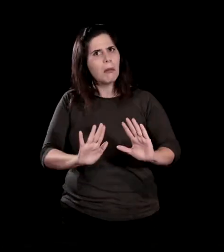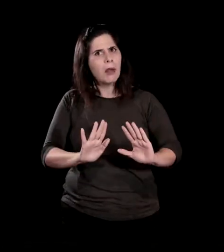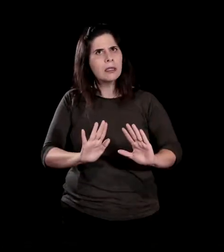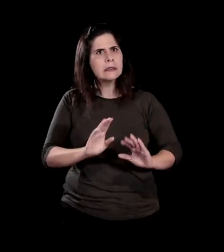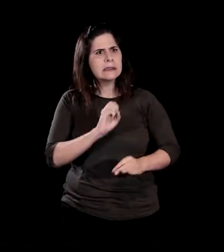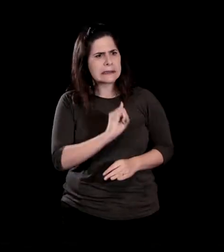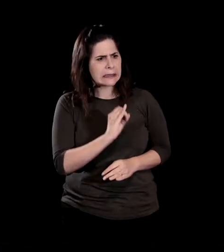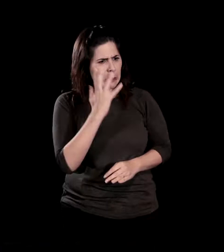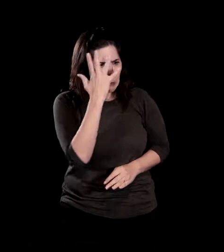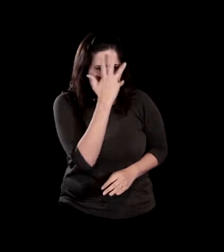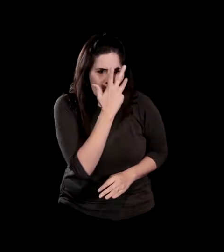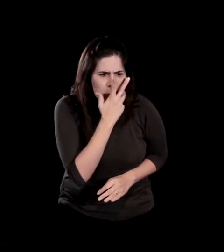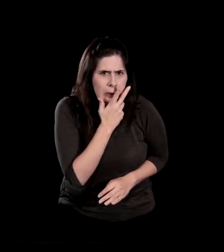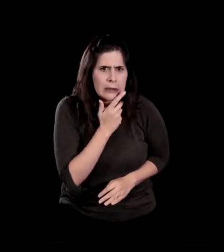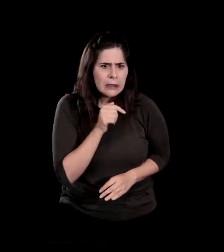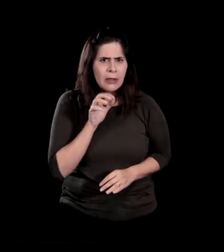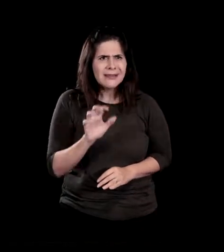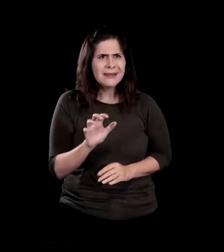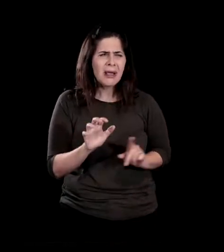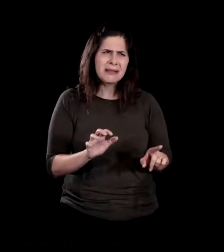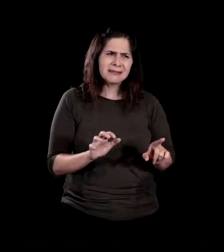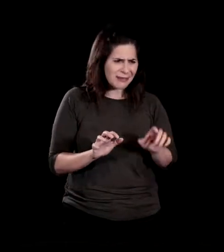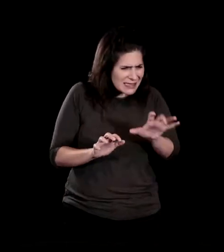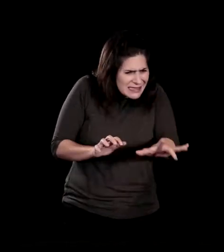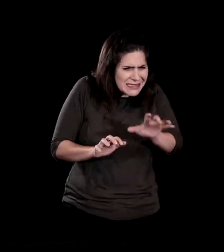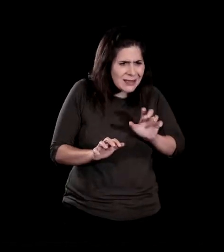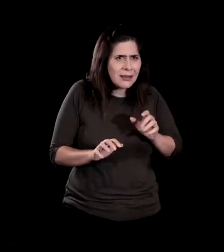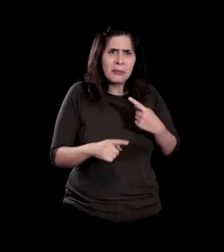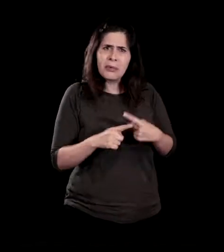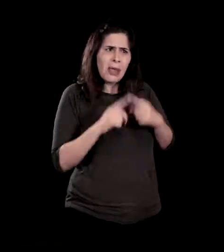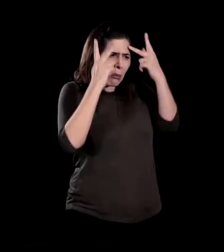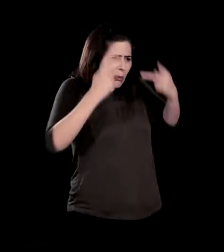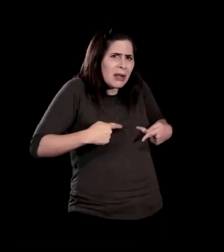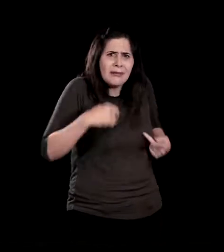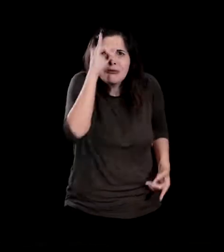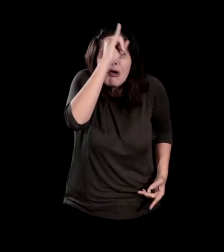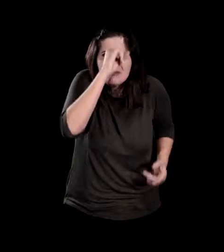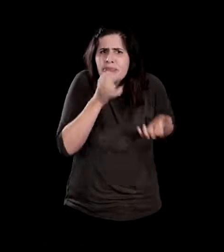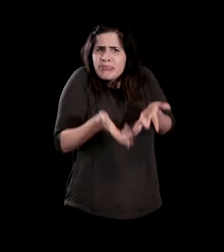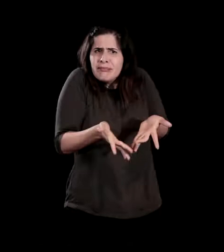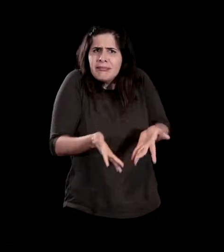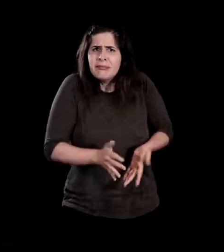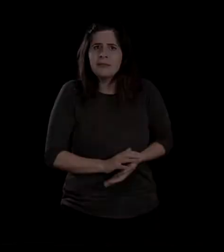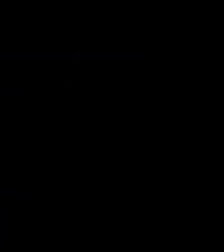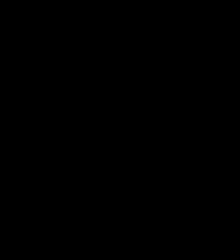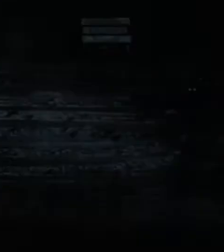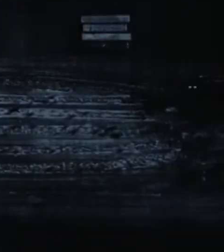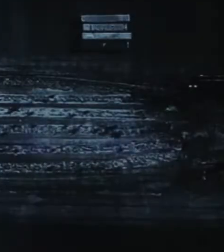but at the same time, if it's happened one day, it's because the human is totally stupid.